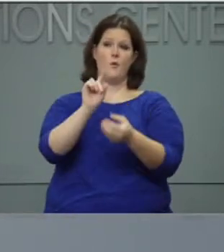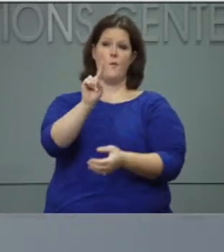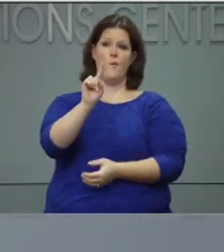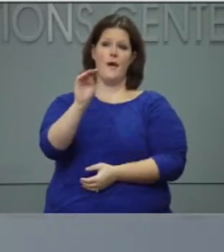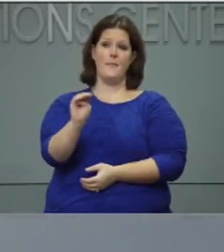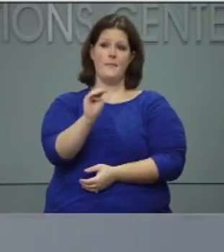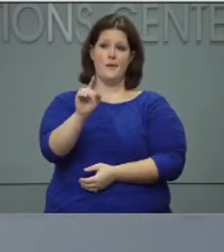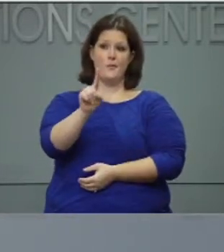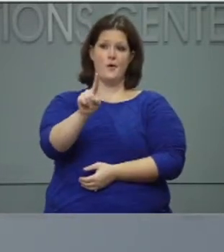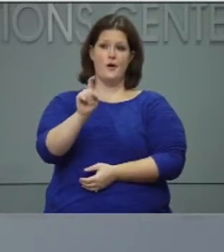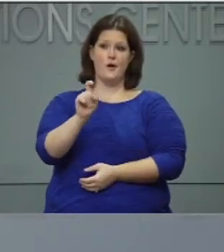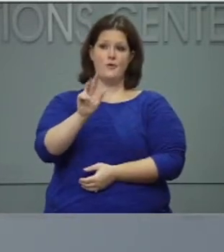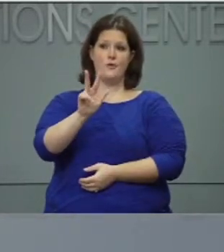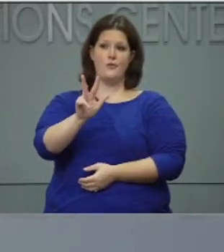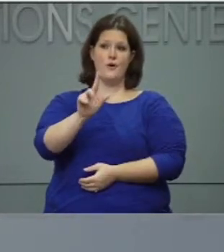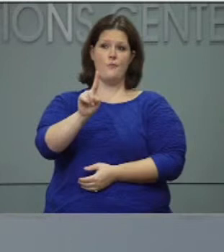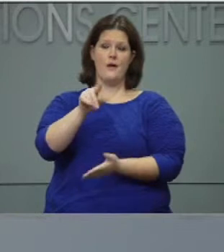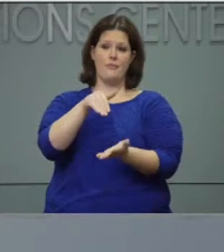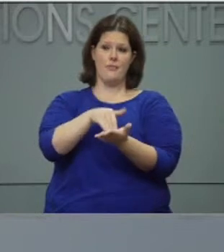1,131,243 cases.